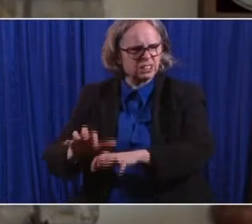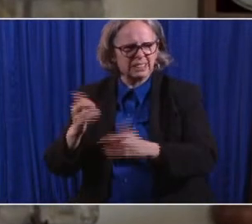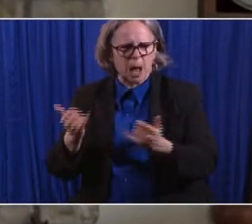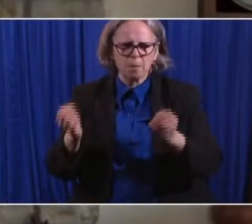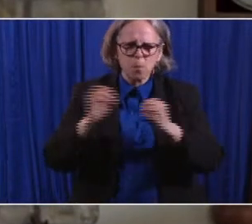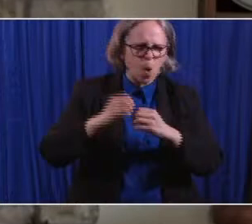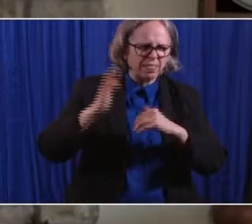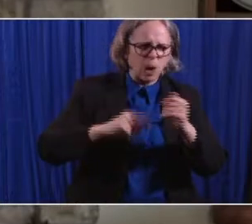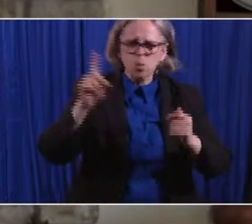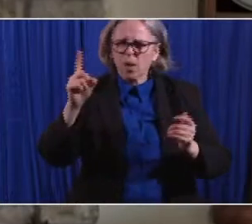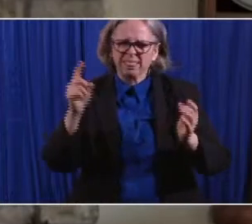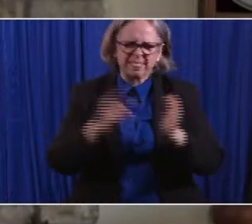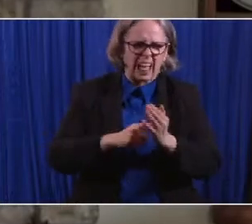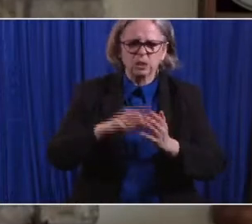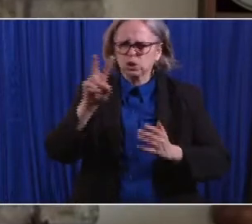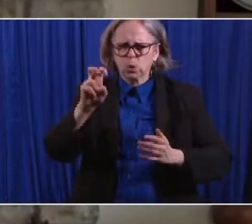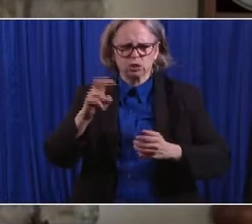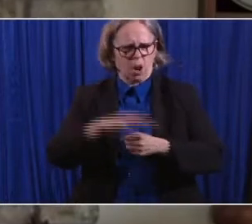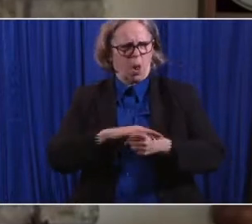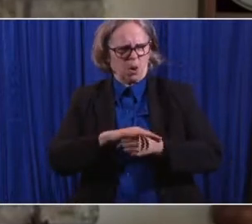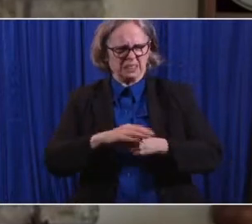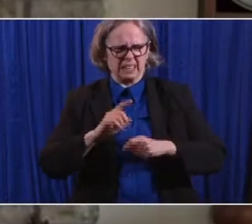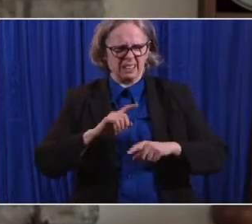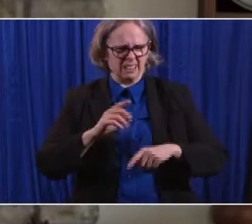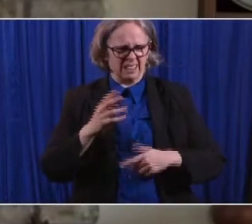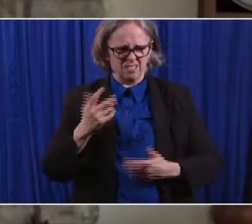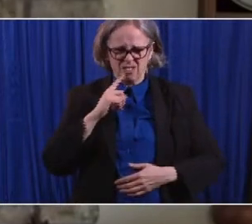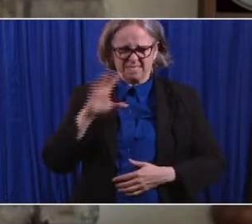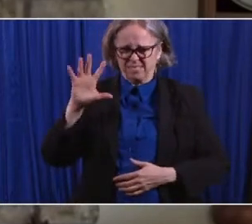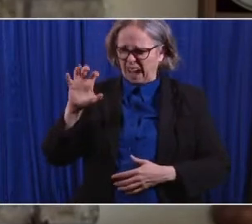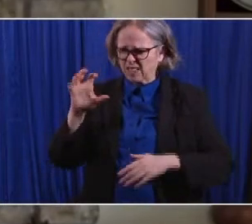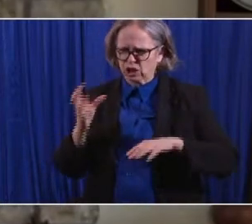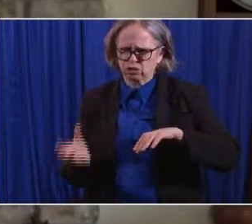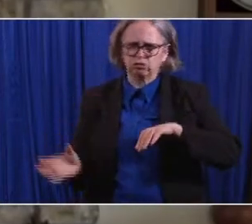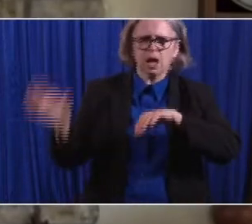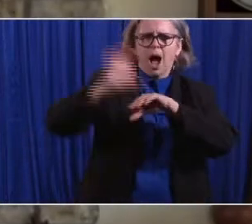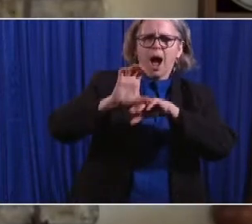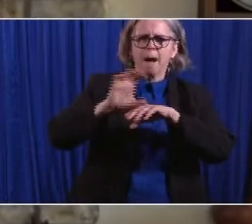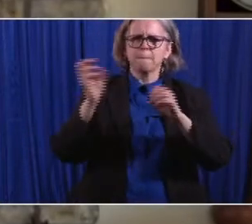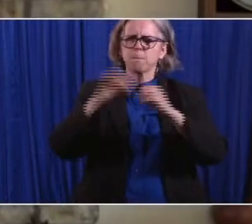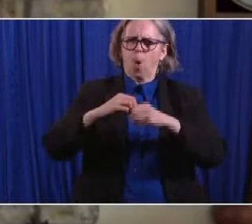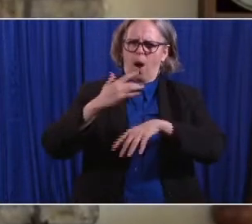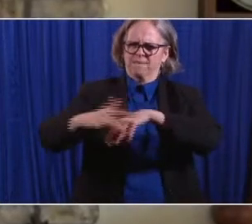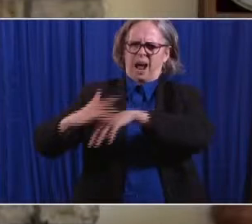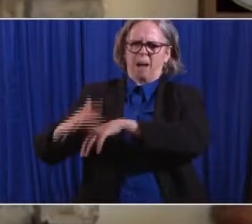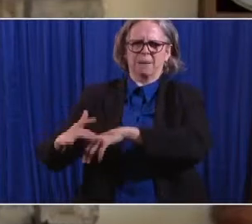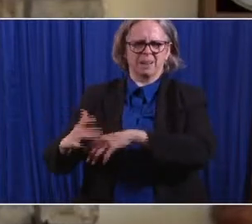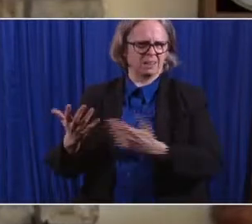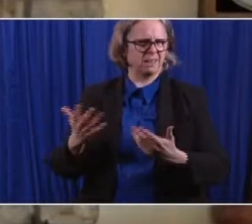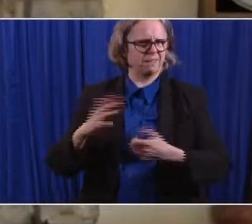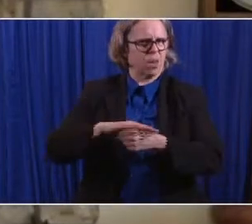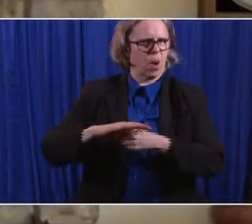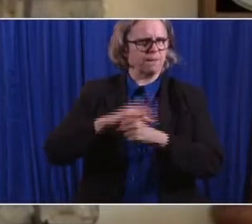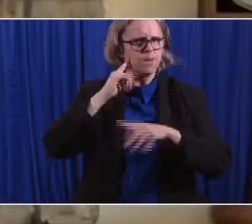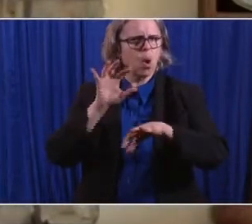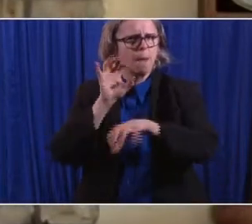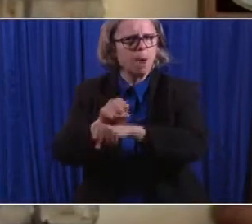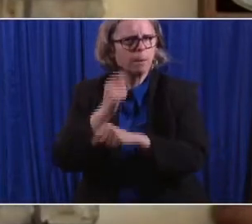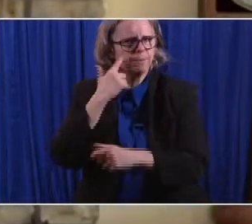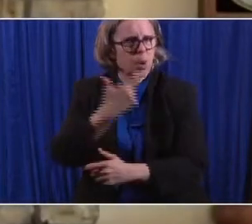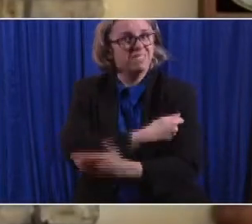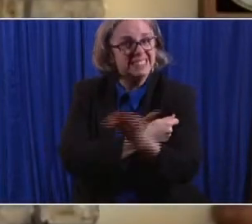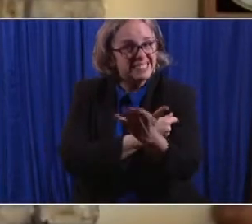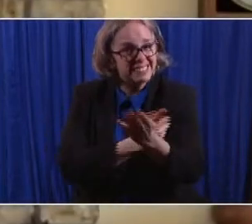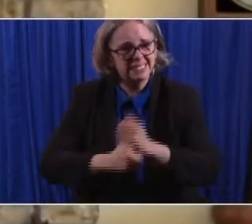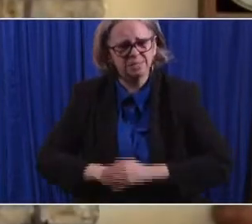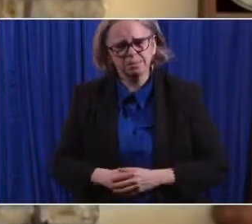Ohio. That's up 500 from what we started with. And in addition to that, well over